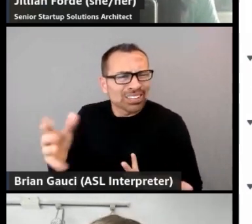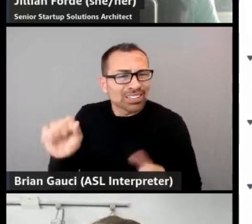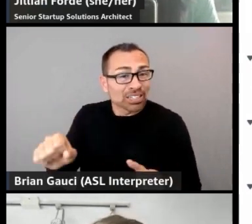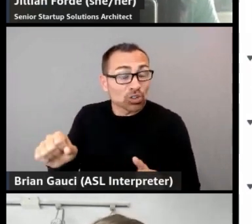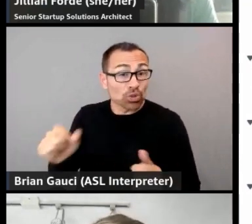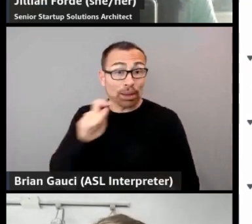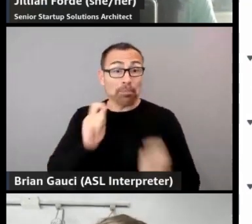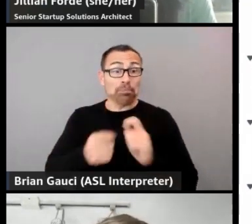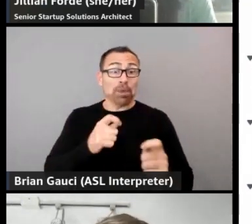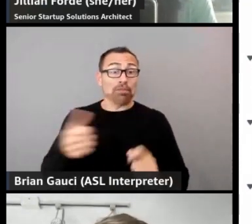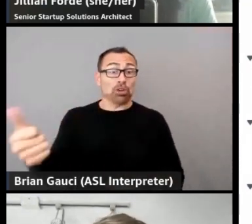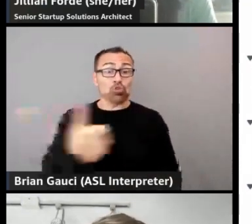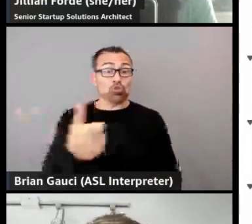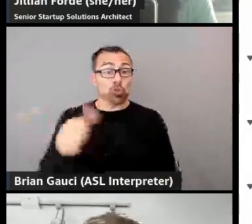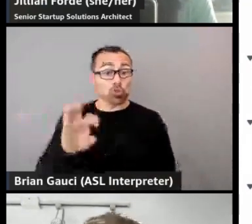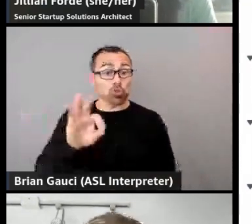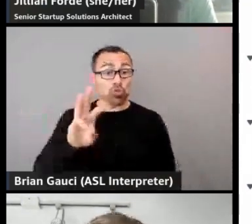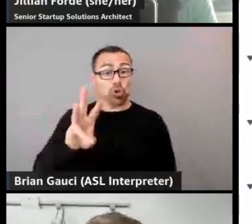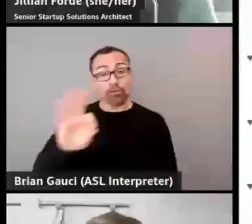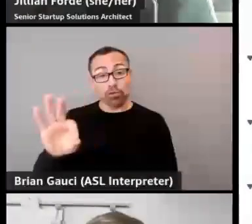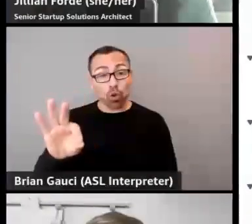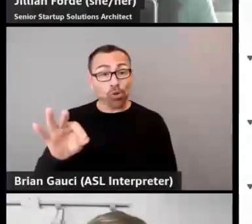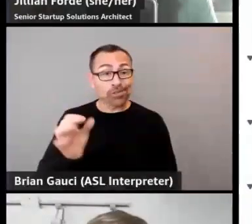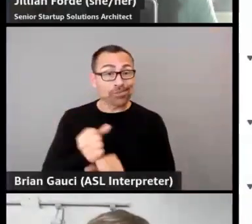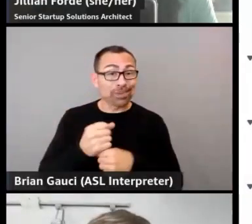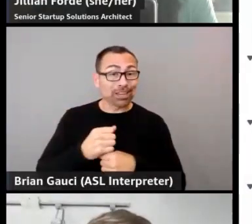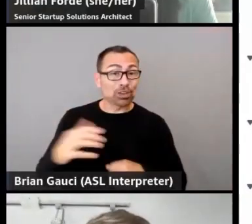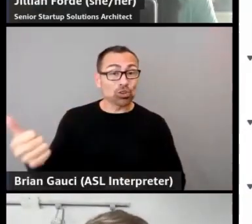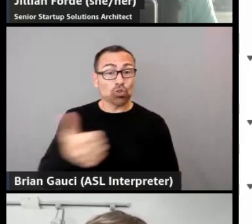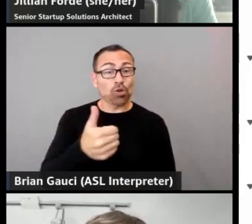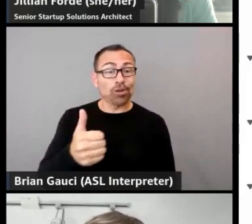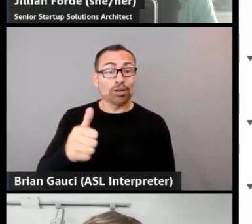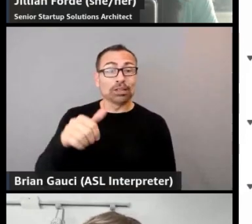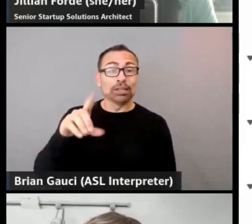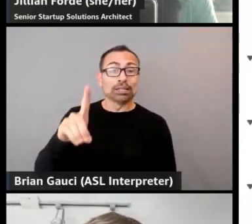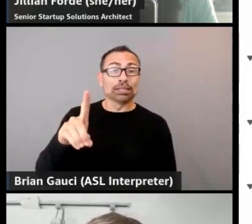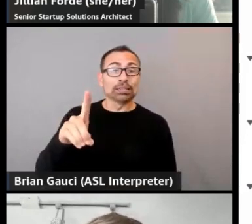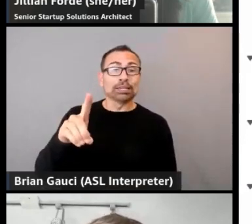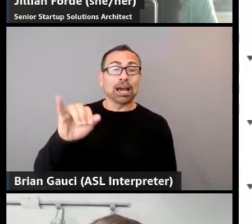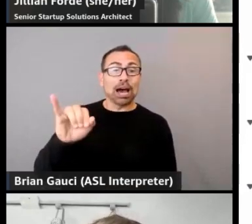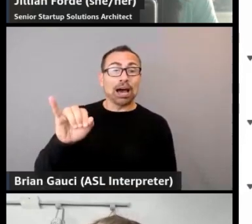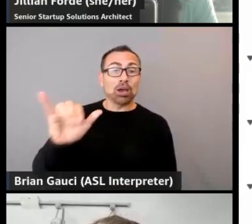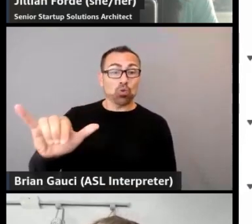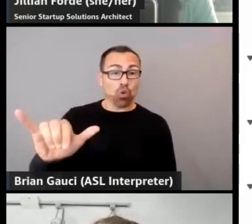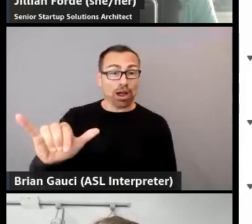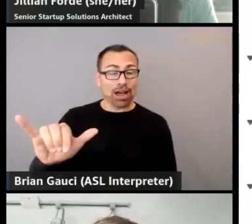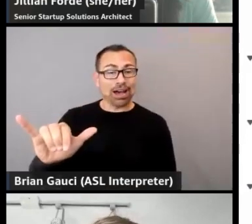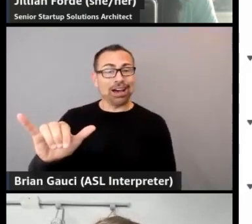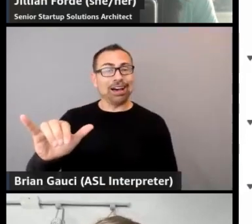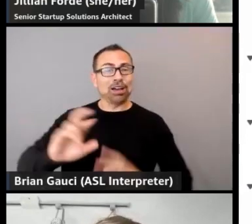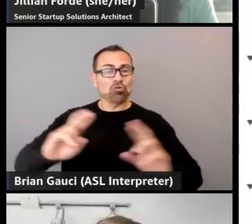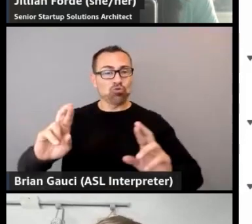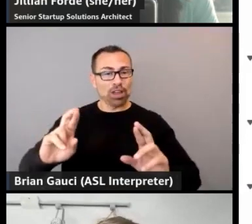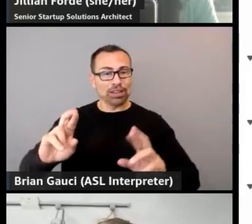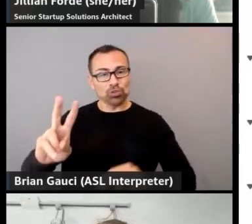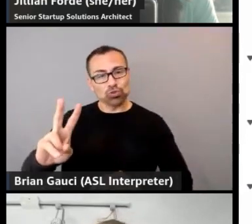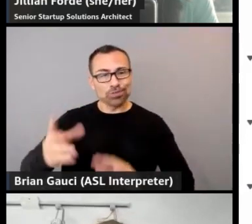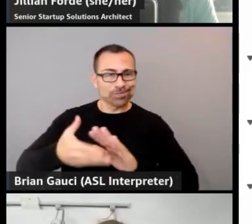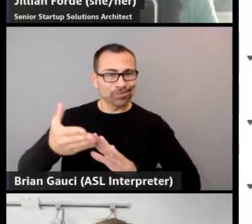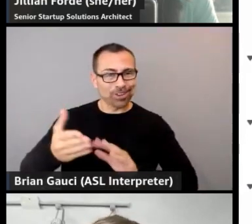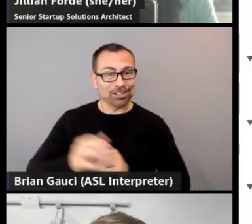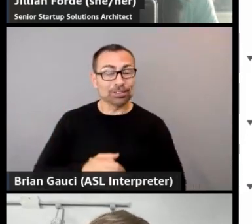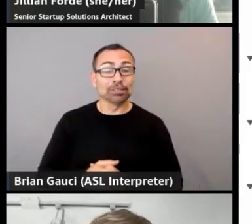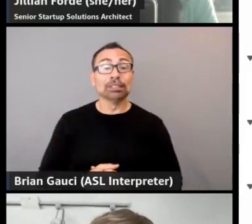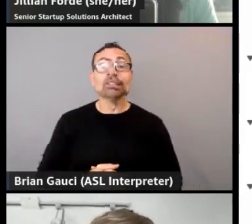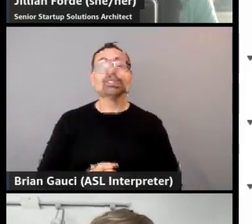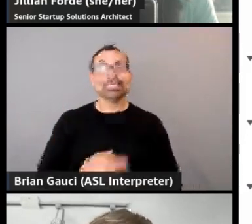modify your own and create your own kind of like DIY ready to run workflows? Exactly. And so we actually